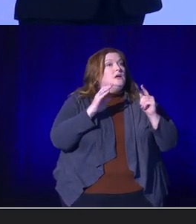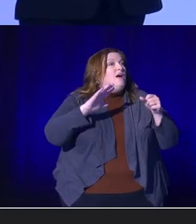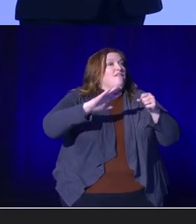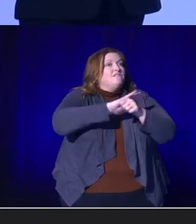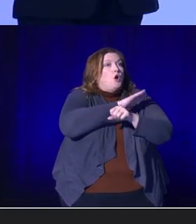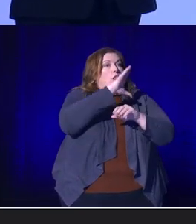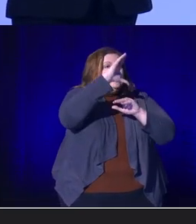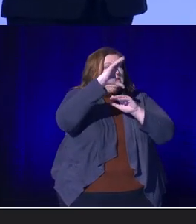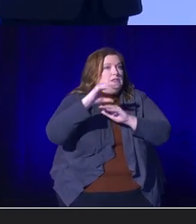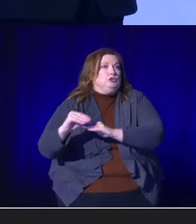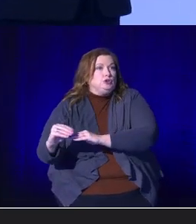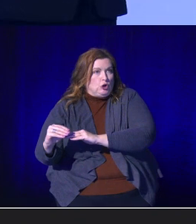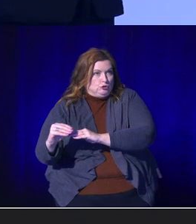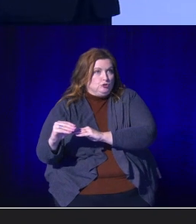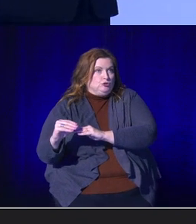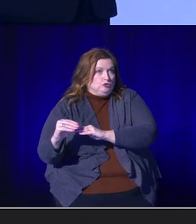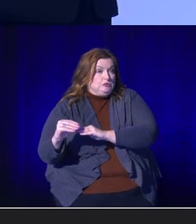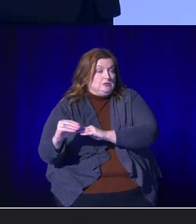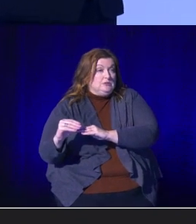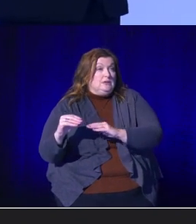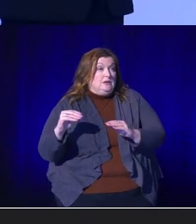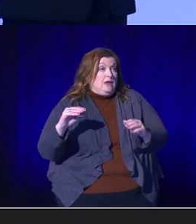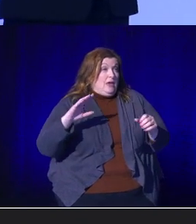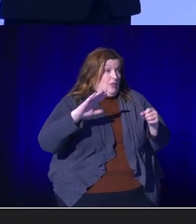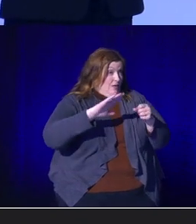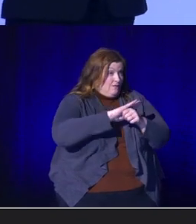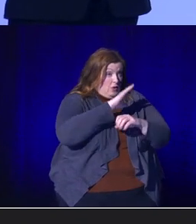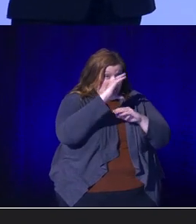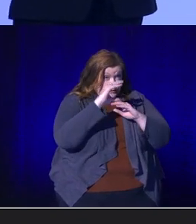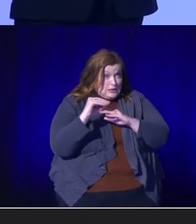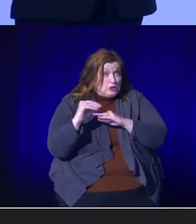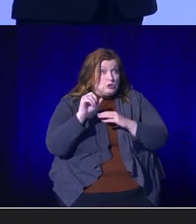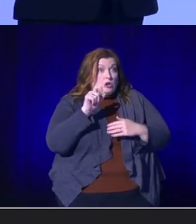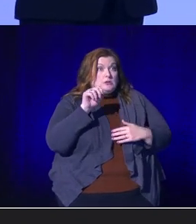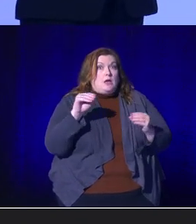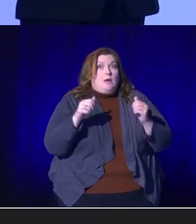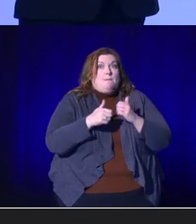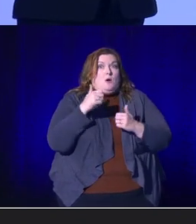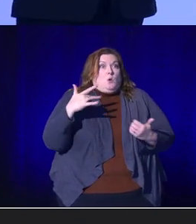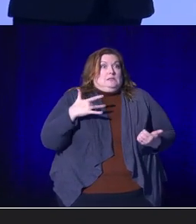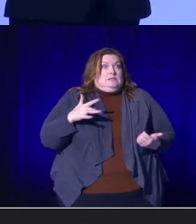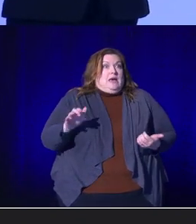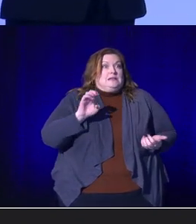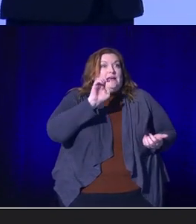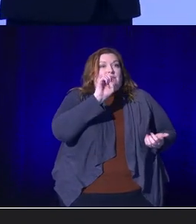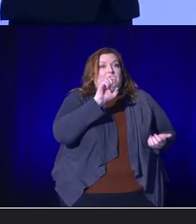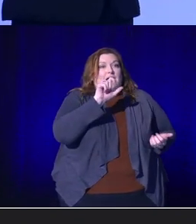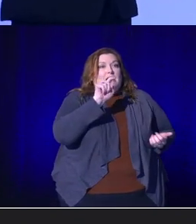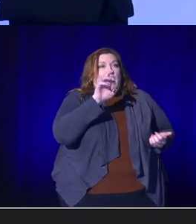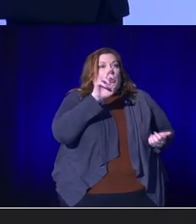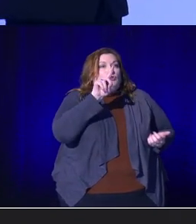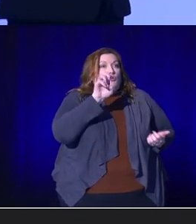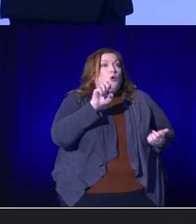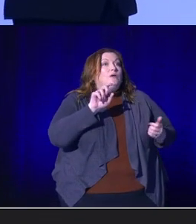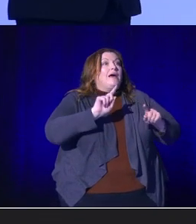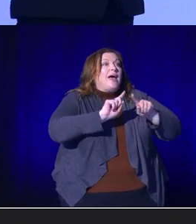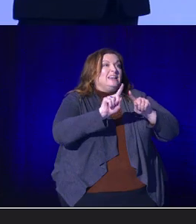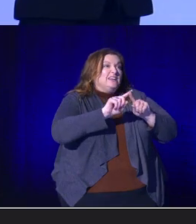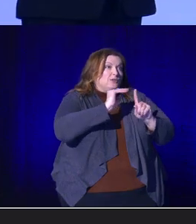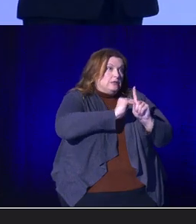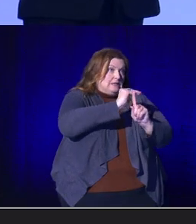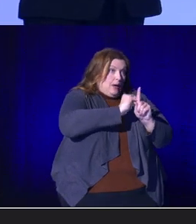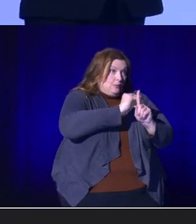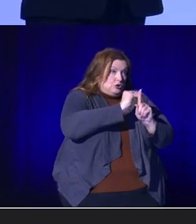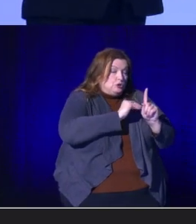discharged. And in the fully discharged state, the battery is most sensitive to its electrodes being at different temperatures. So